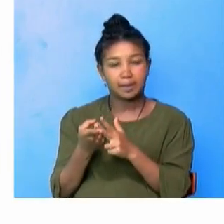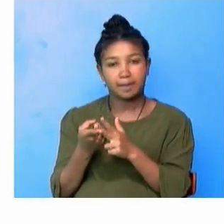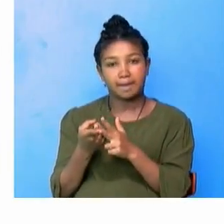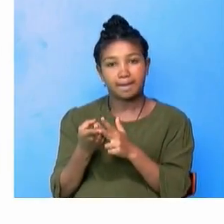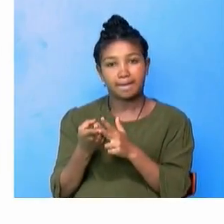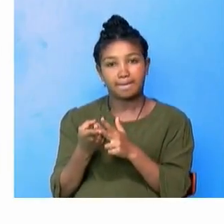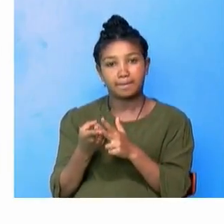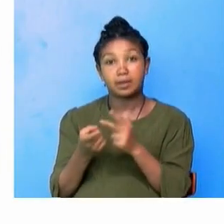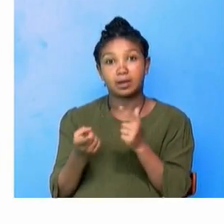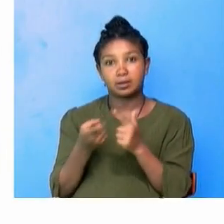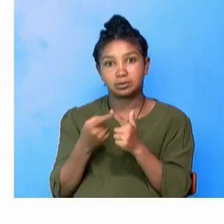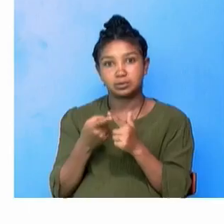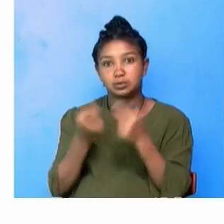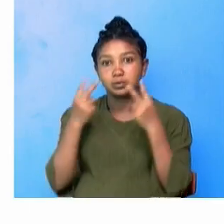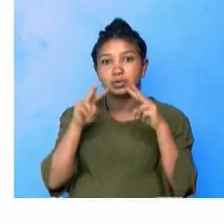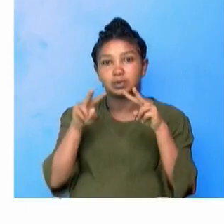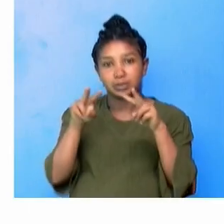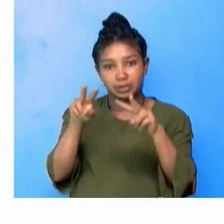Three. Speak.